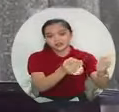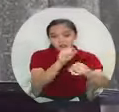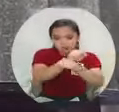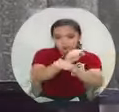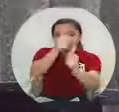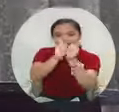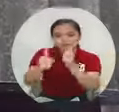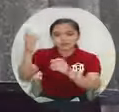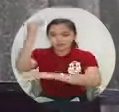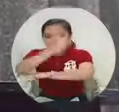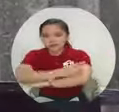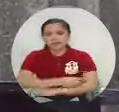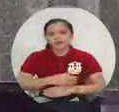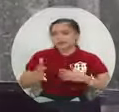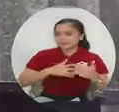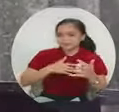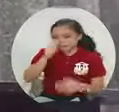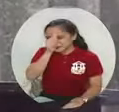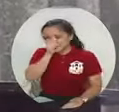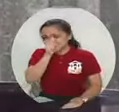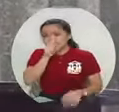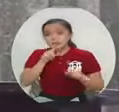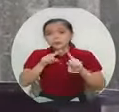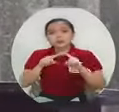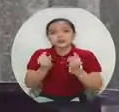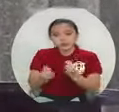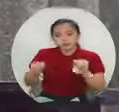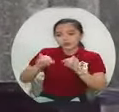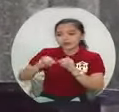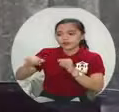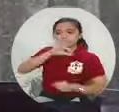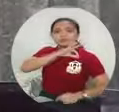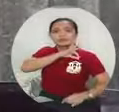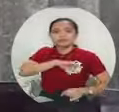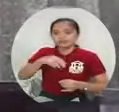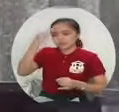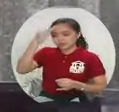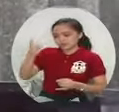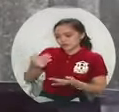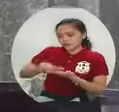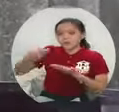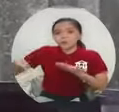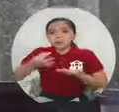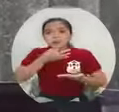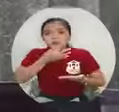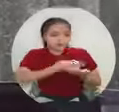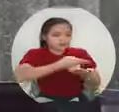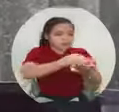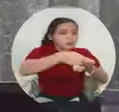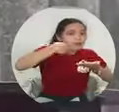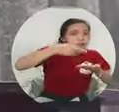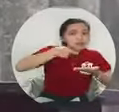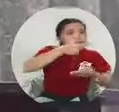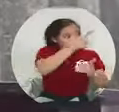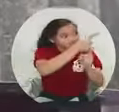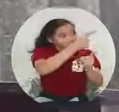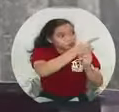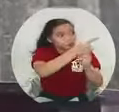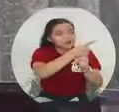or people around us, and they're even willing. Some commitments or some cause are really